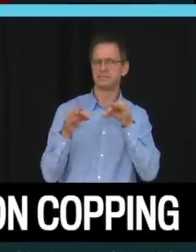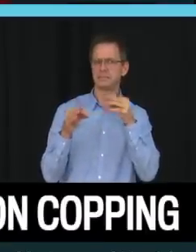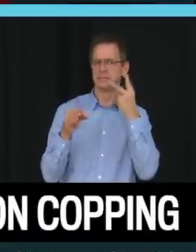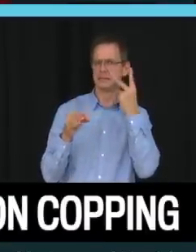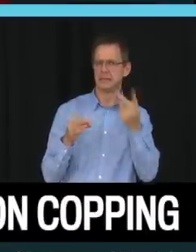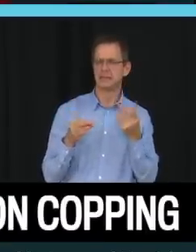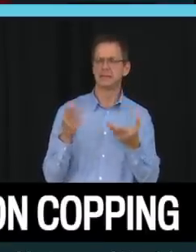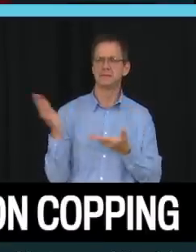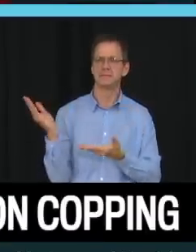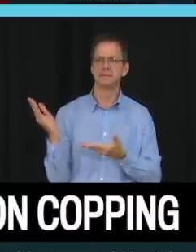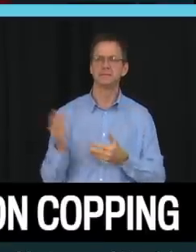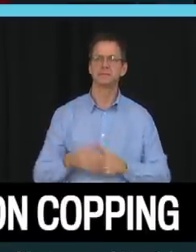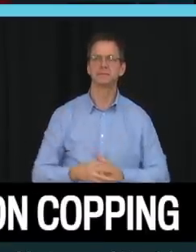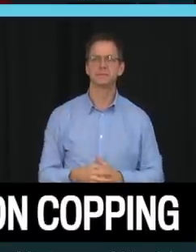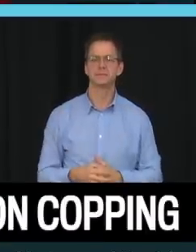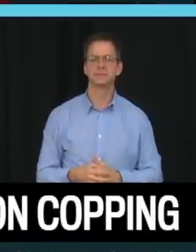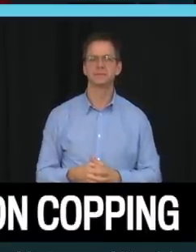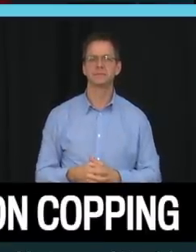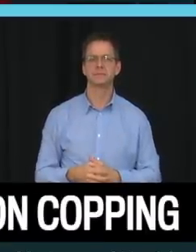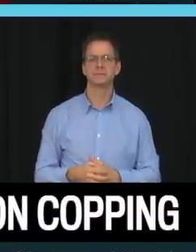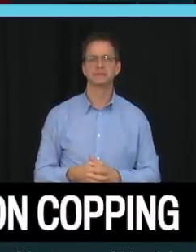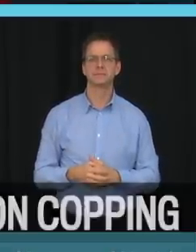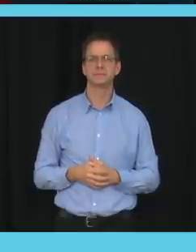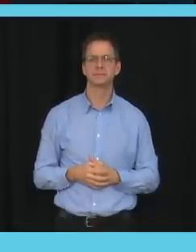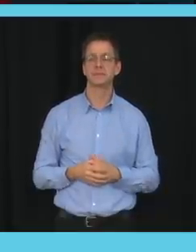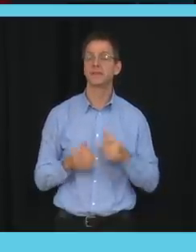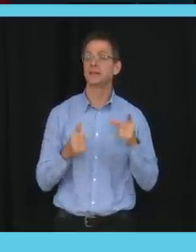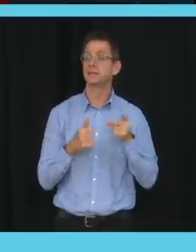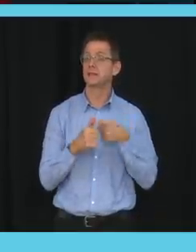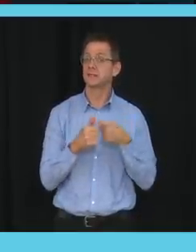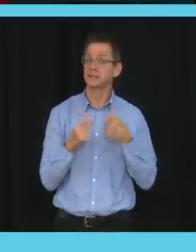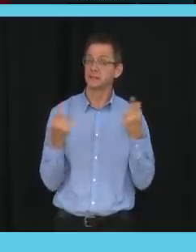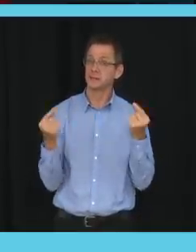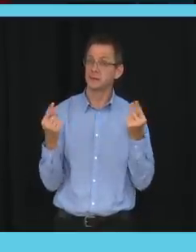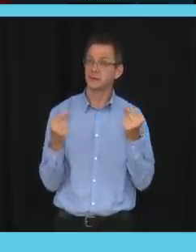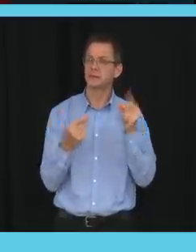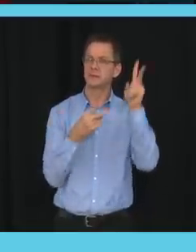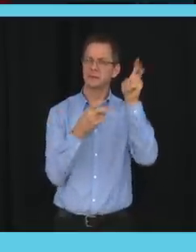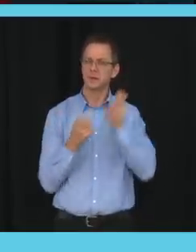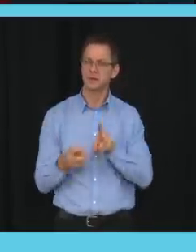first step is we download the app to an Android or Apple smartphone.